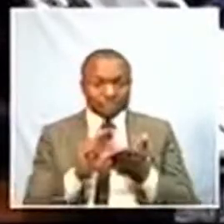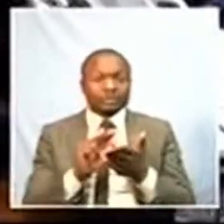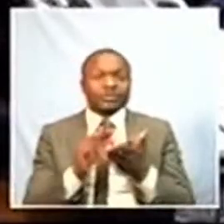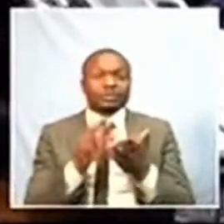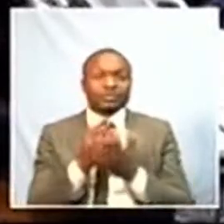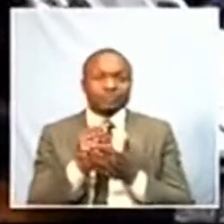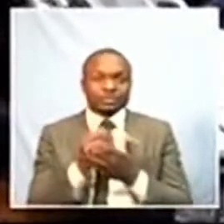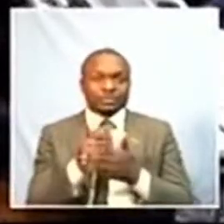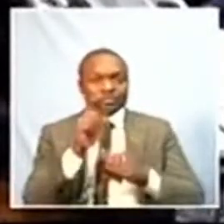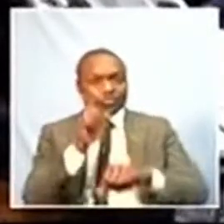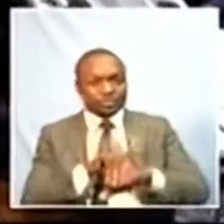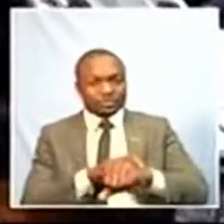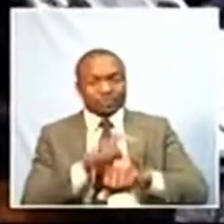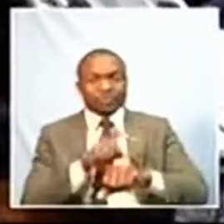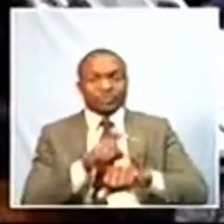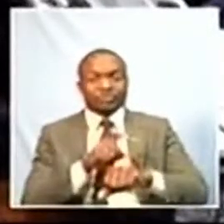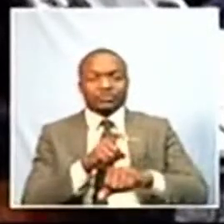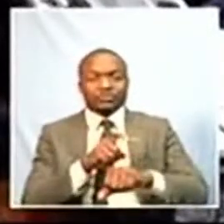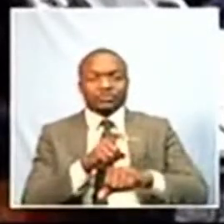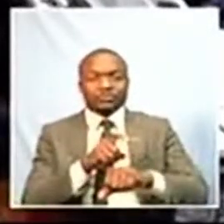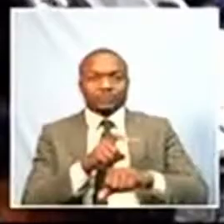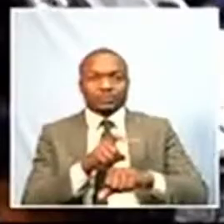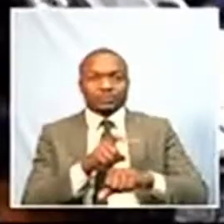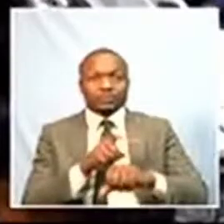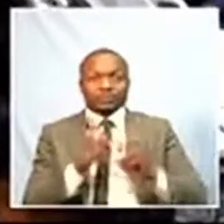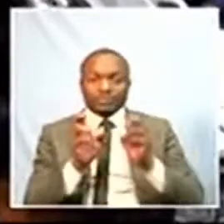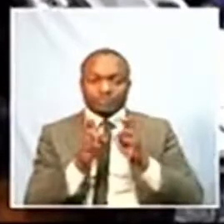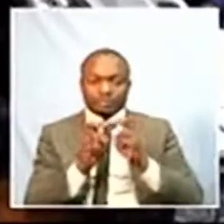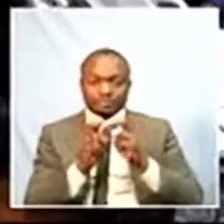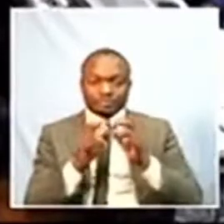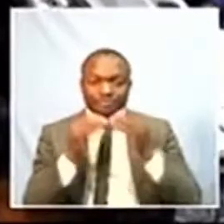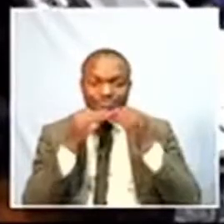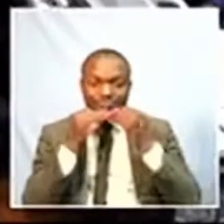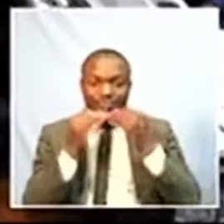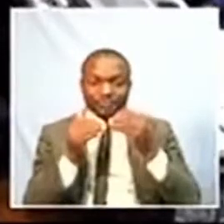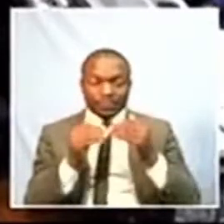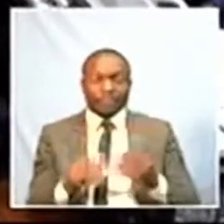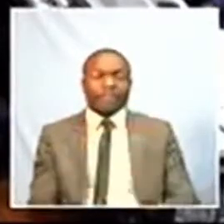funds at the time of tender flotation. Thank you. Thank you.